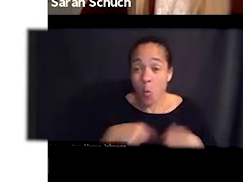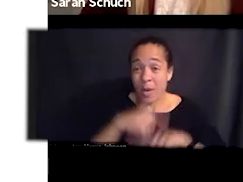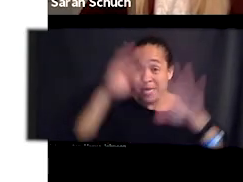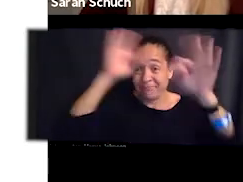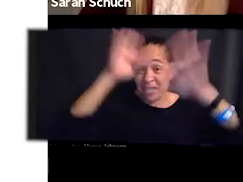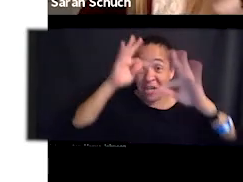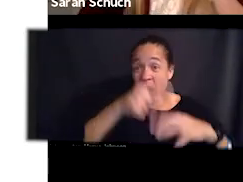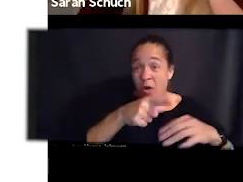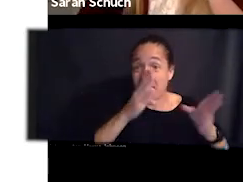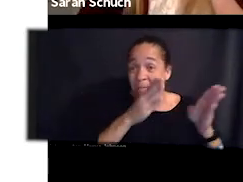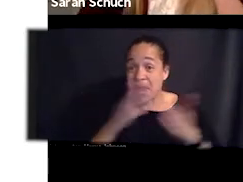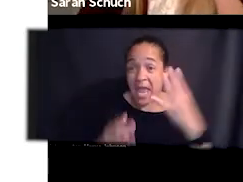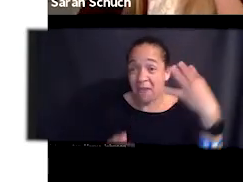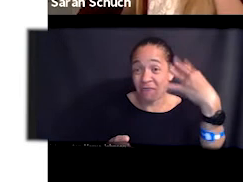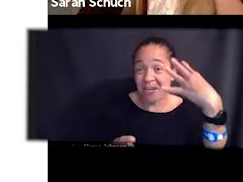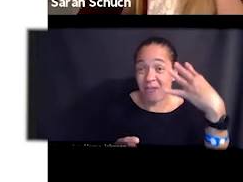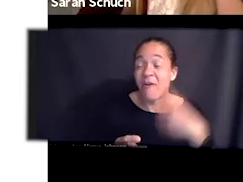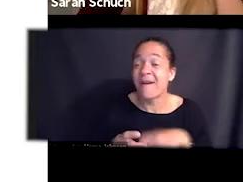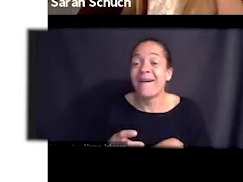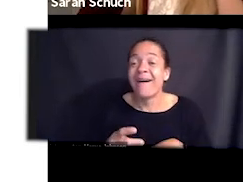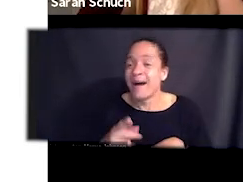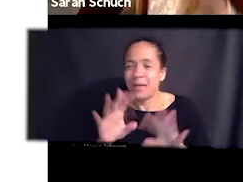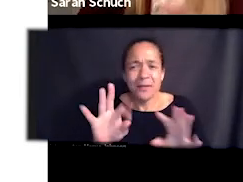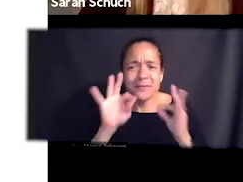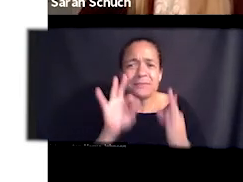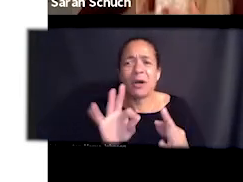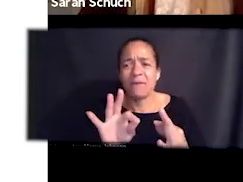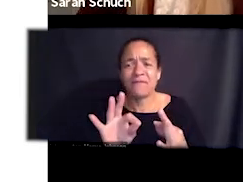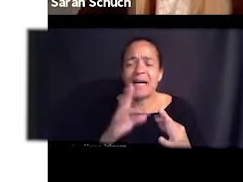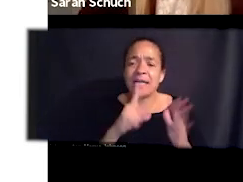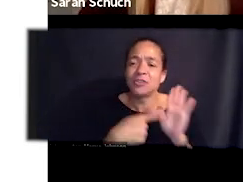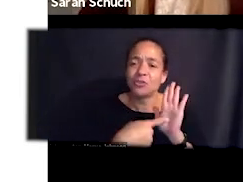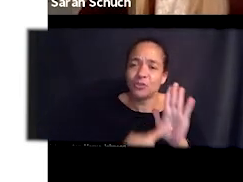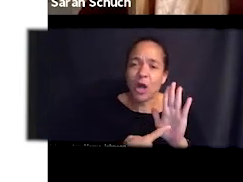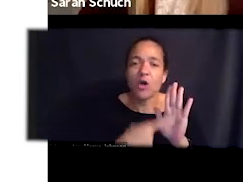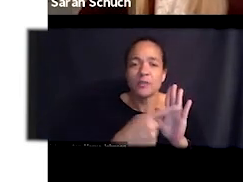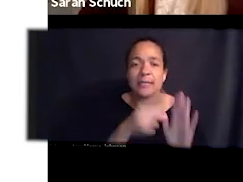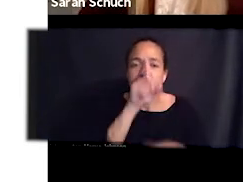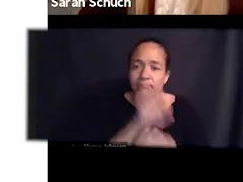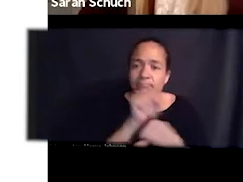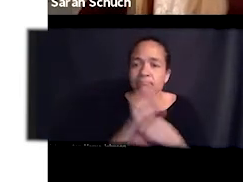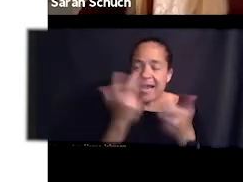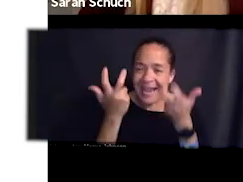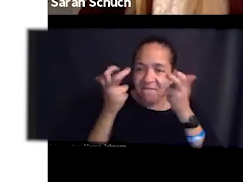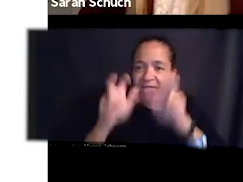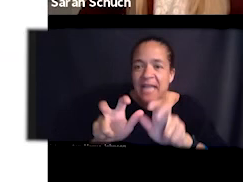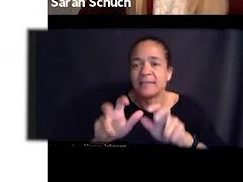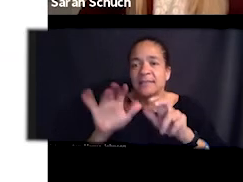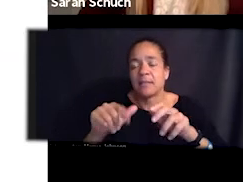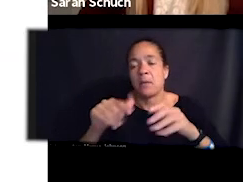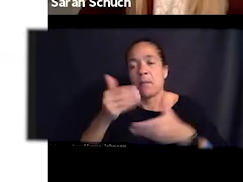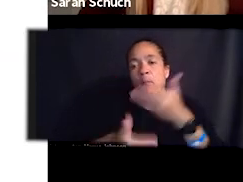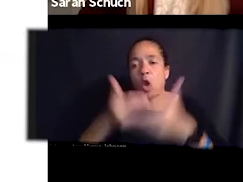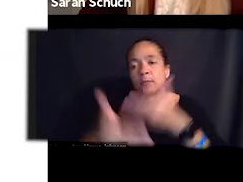ahead of time, but it was perfect, and it really just shows that he was invested in it. And I think it also shows